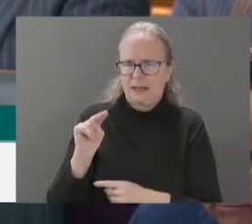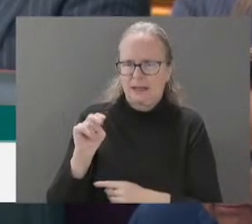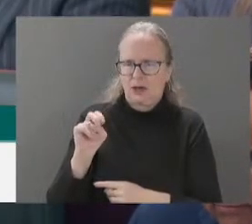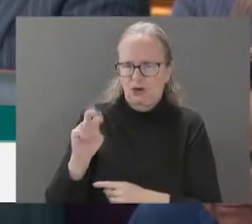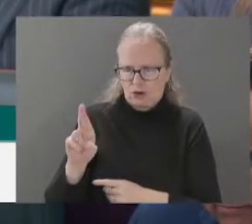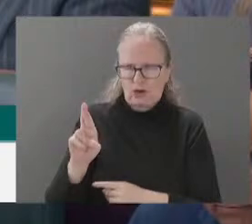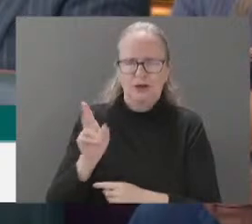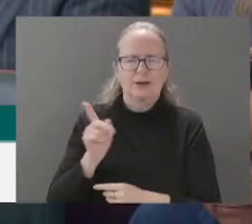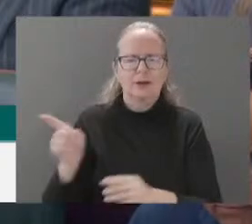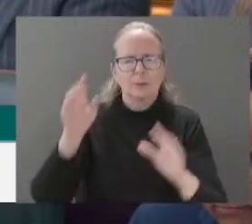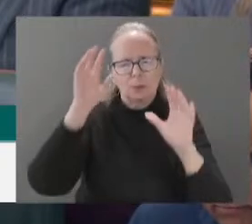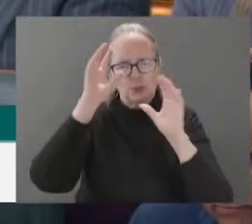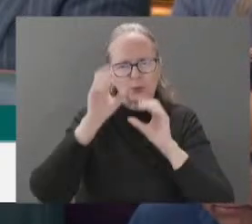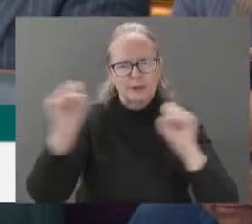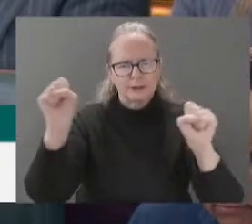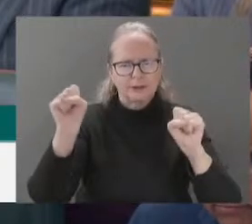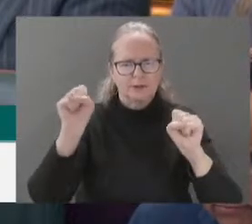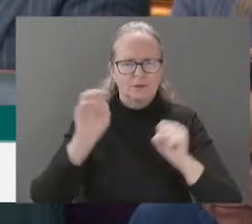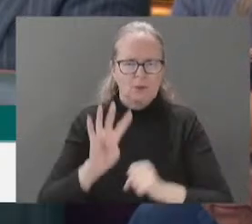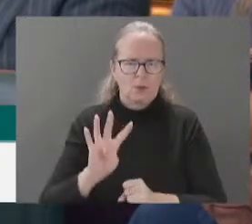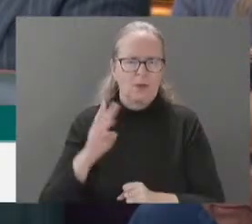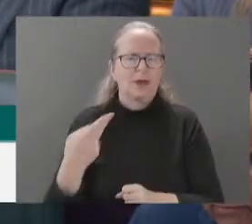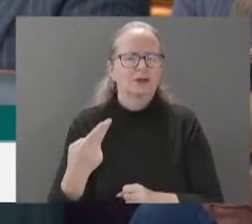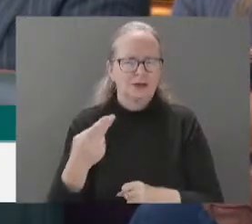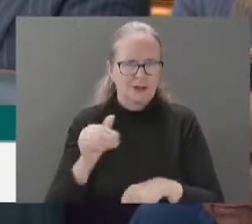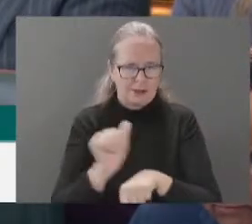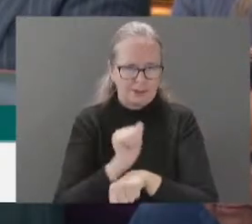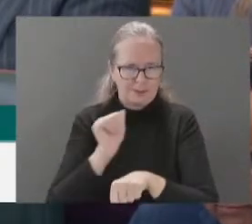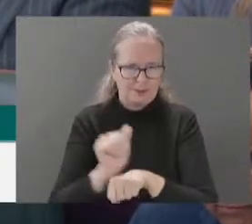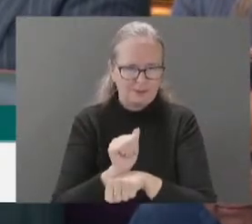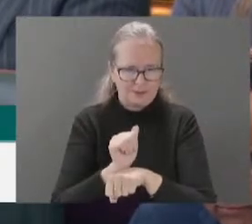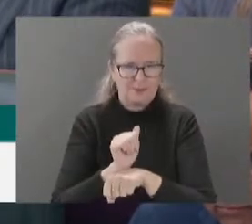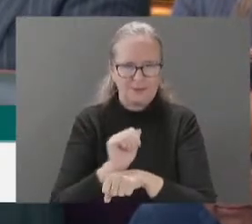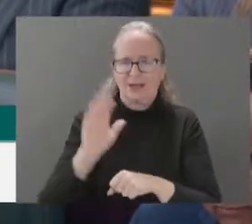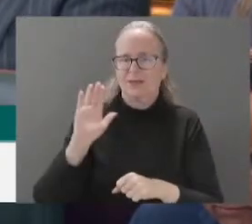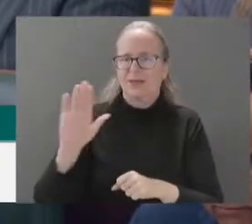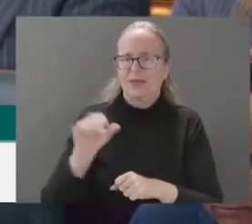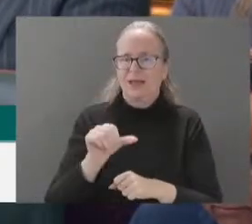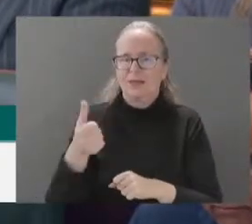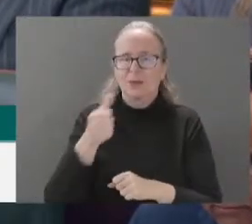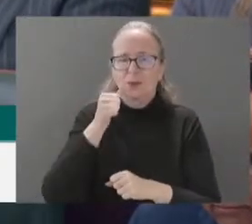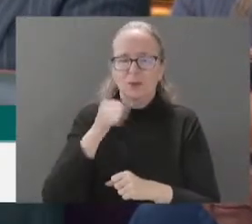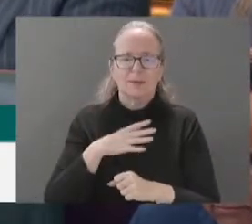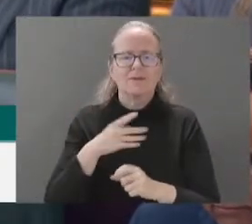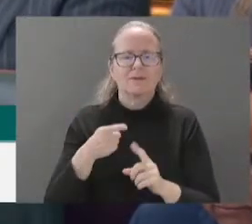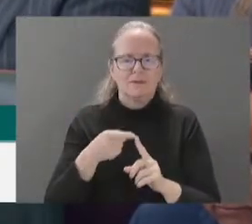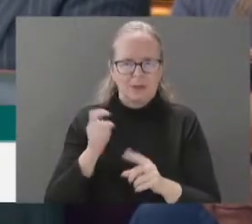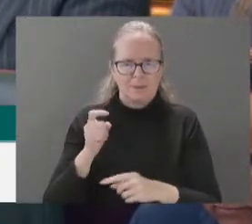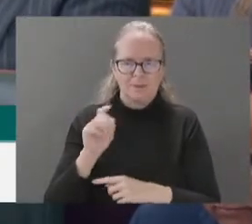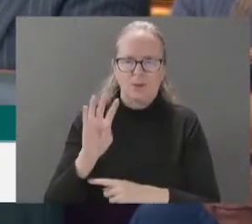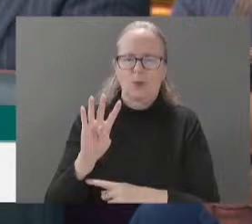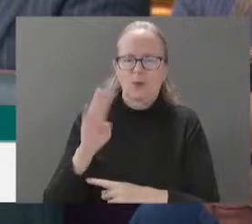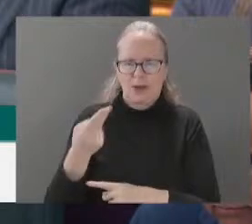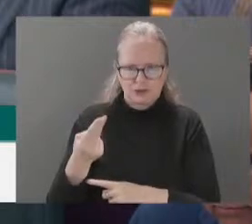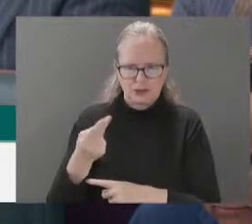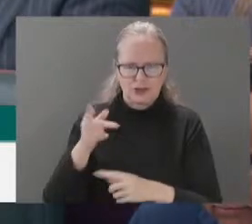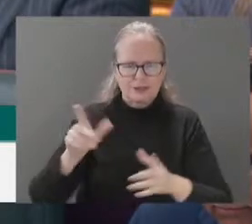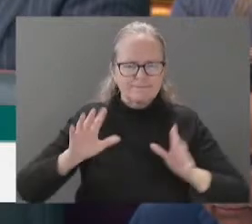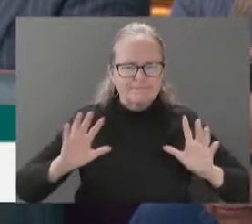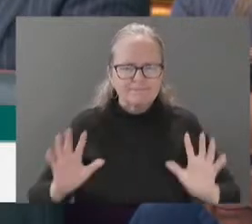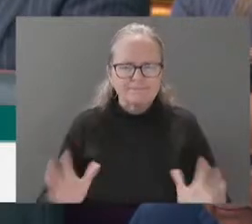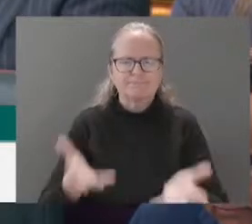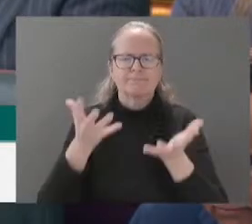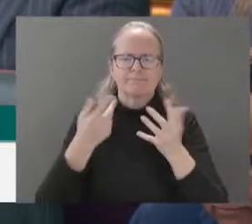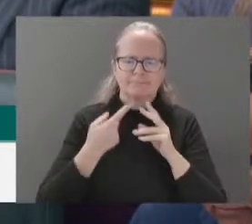4 Alberta I want to thank them both for the incredible work that they do fostering leadership citizenship and life skills that shape Alberta's